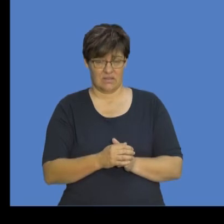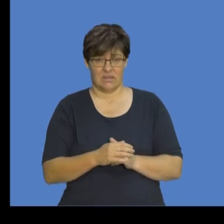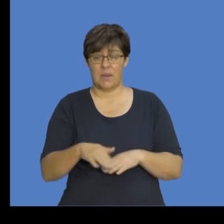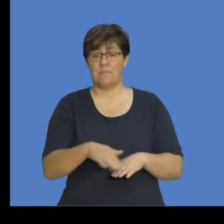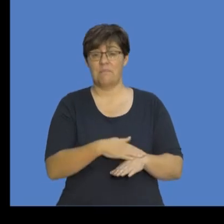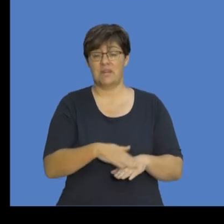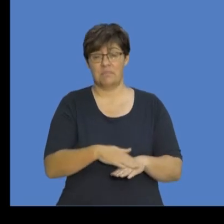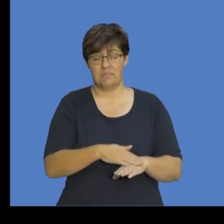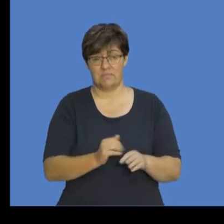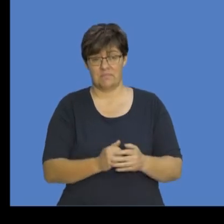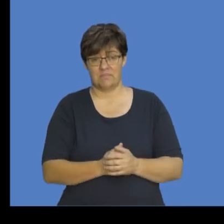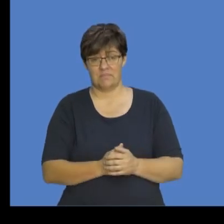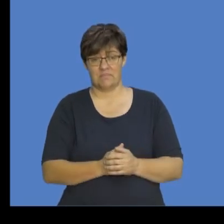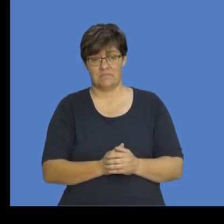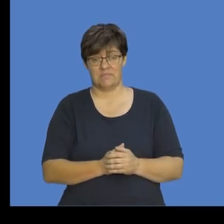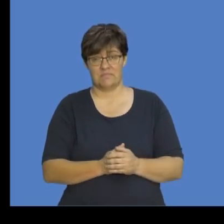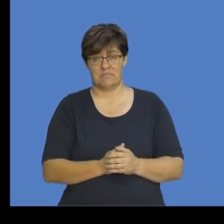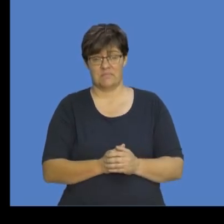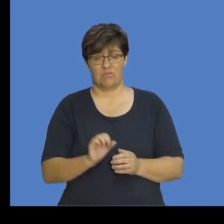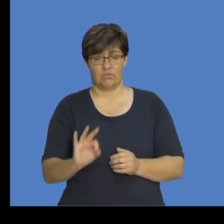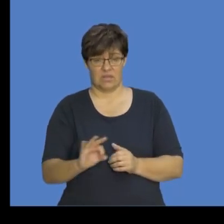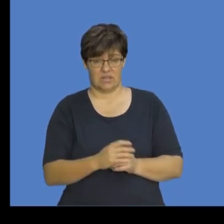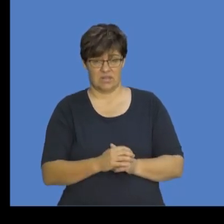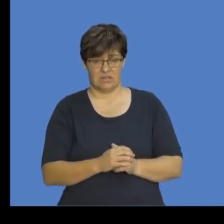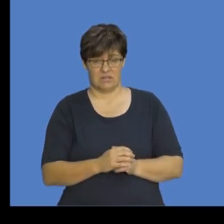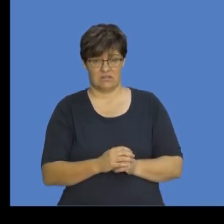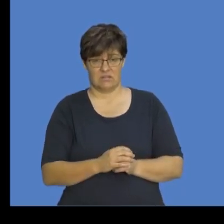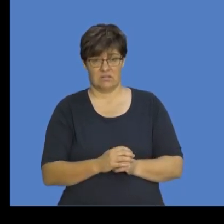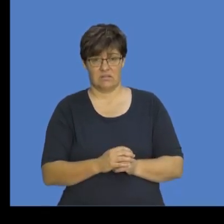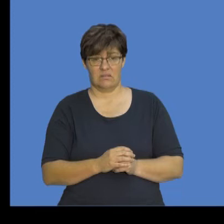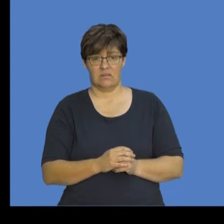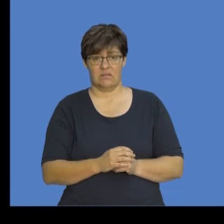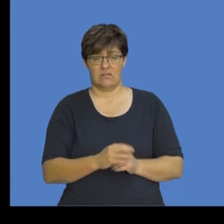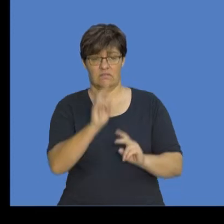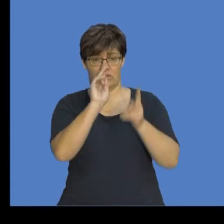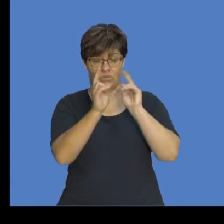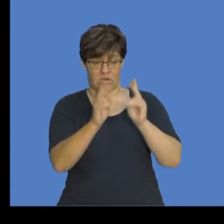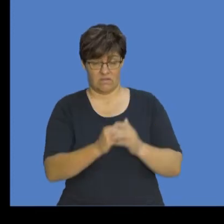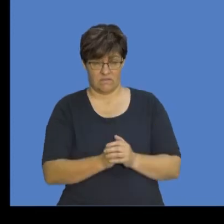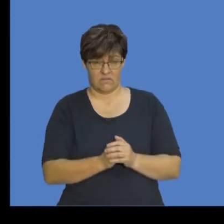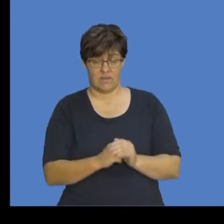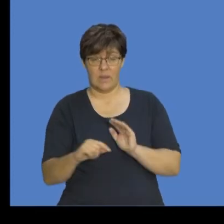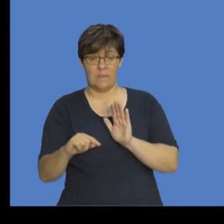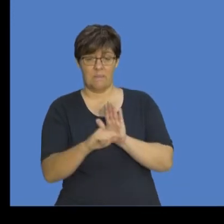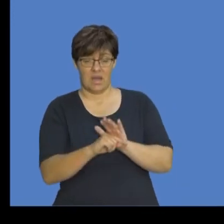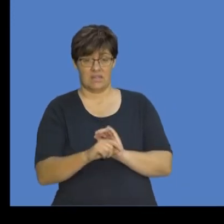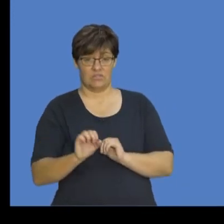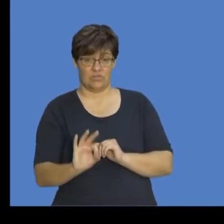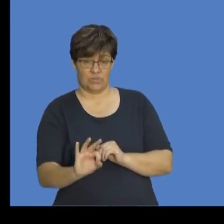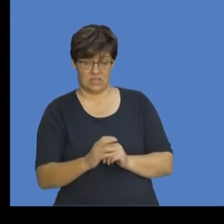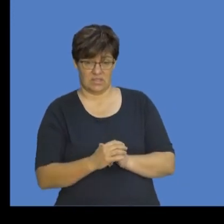day, and the minimum is 3. So this will be